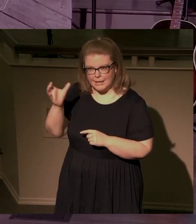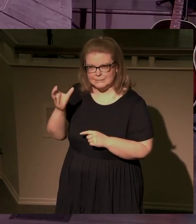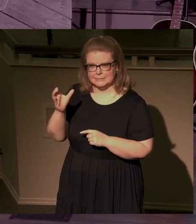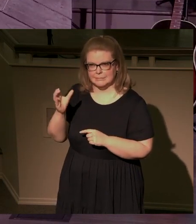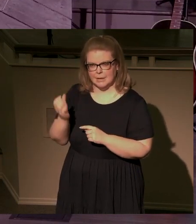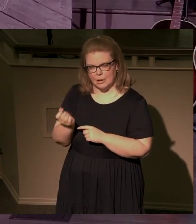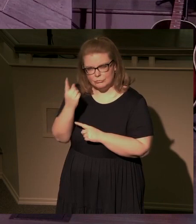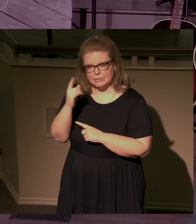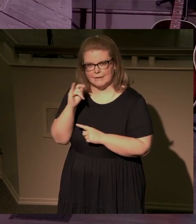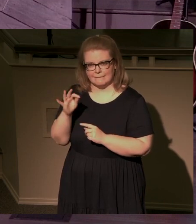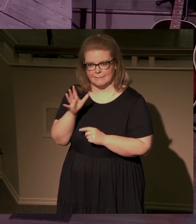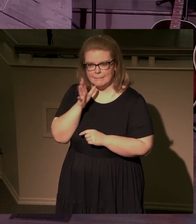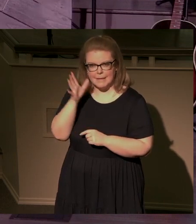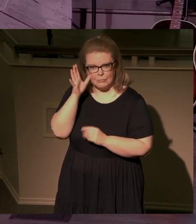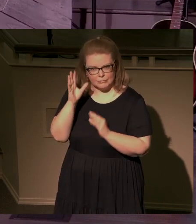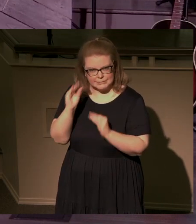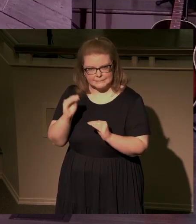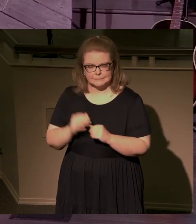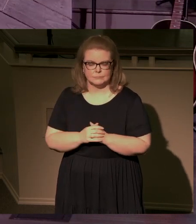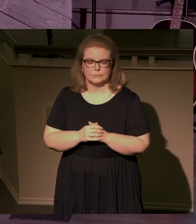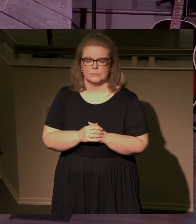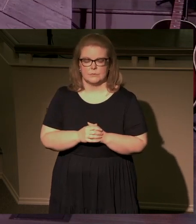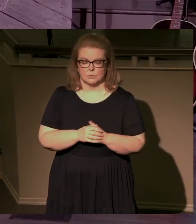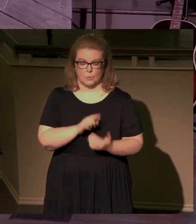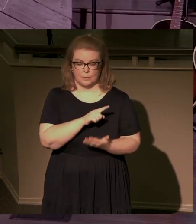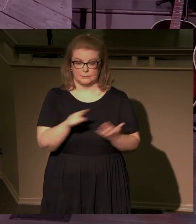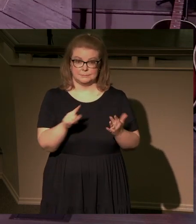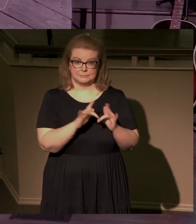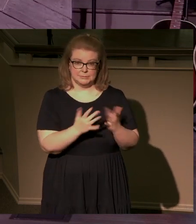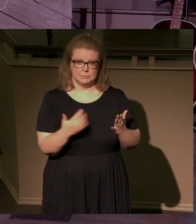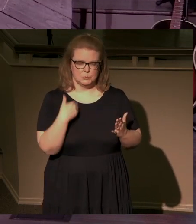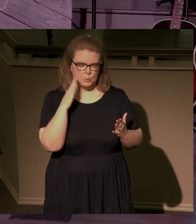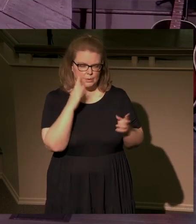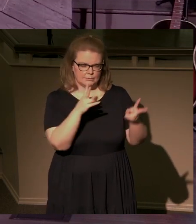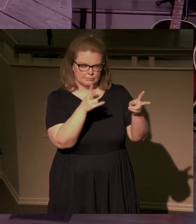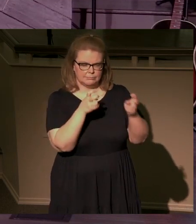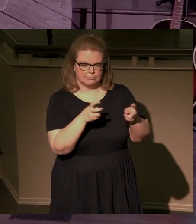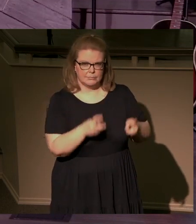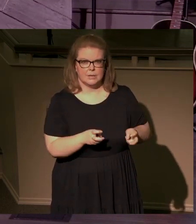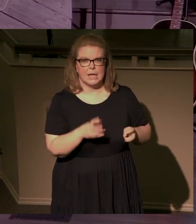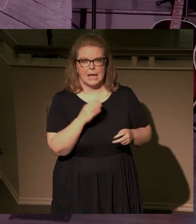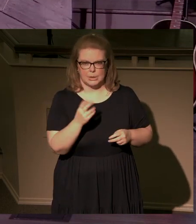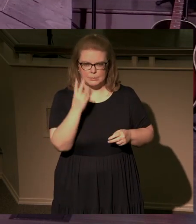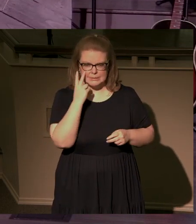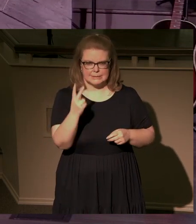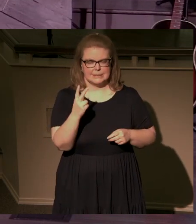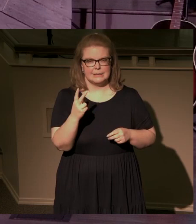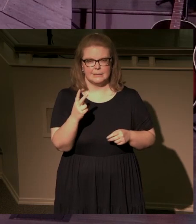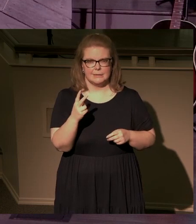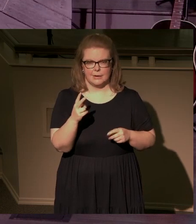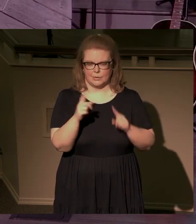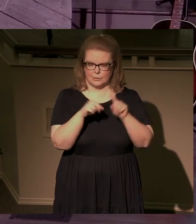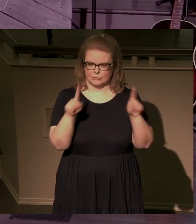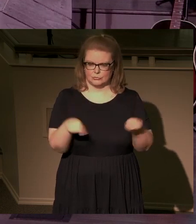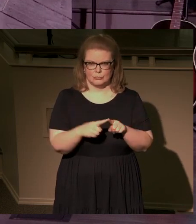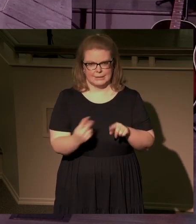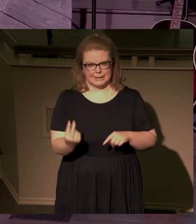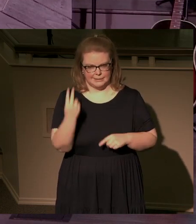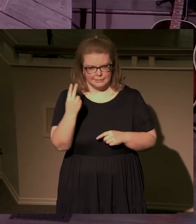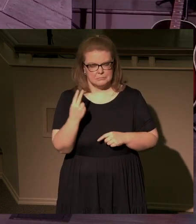And so we're going to be throughout our Bibles. We'll have most of those passages on the screen behind me. Hang with